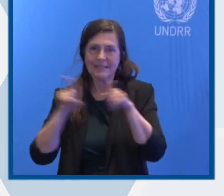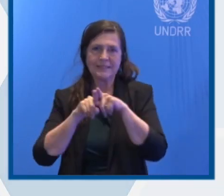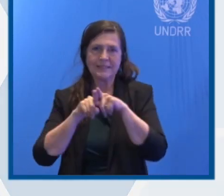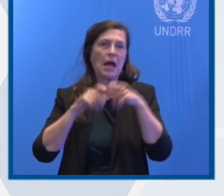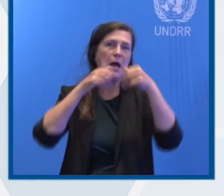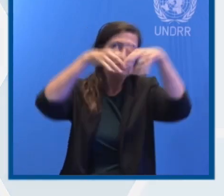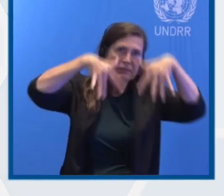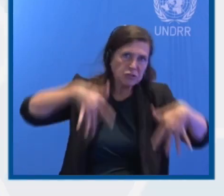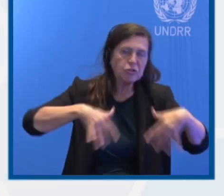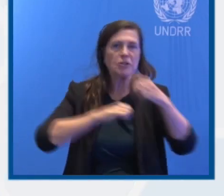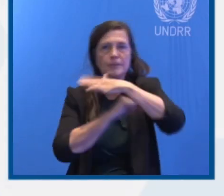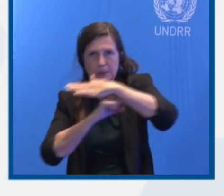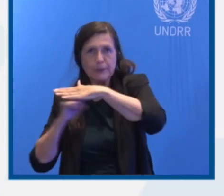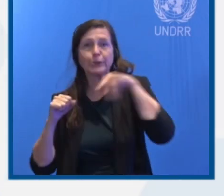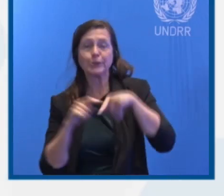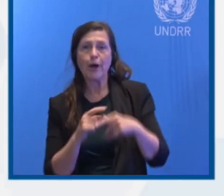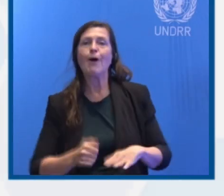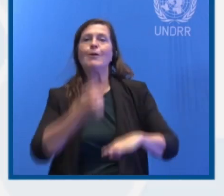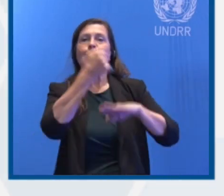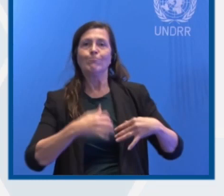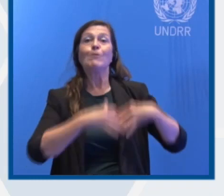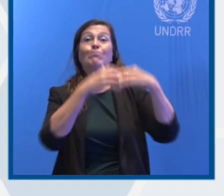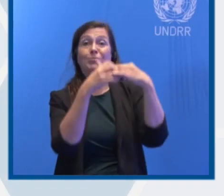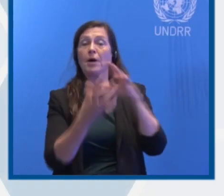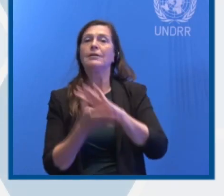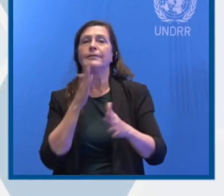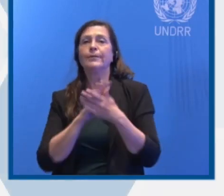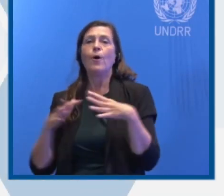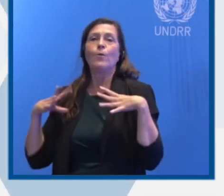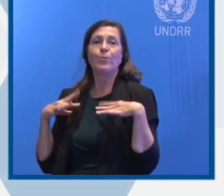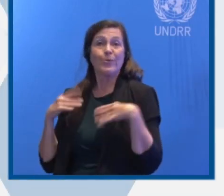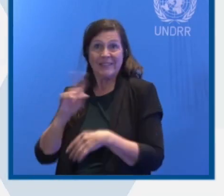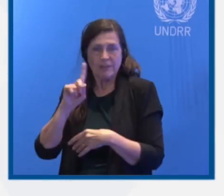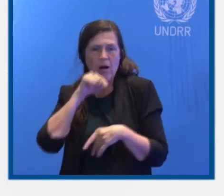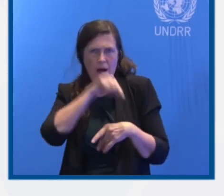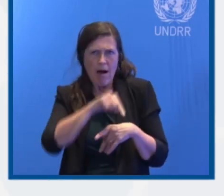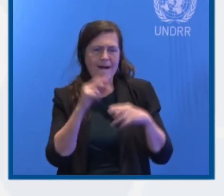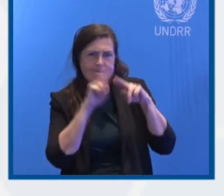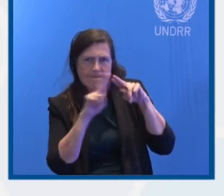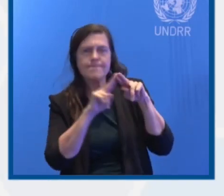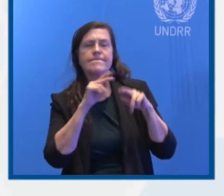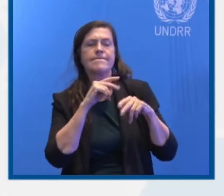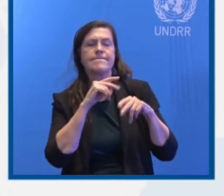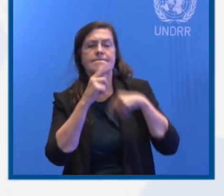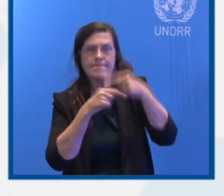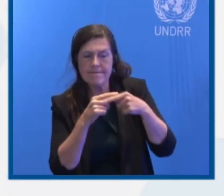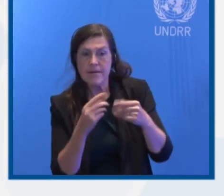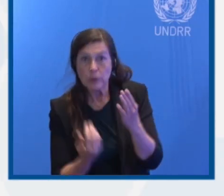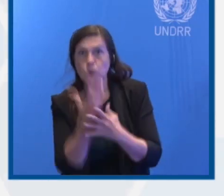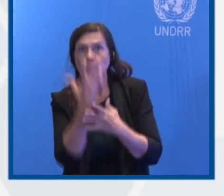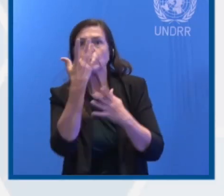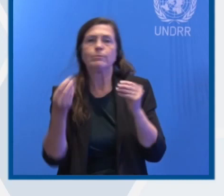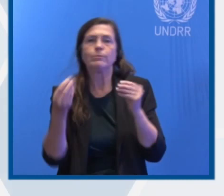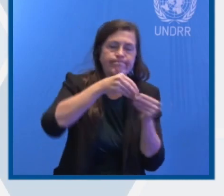take this money from the petrol, but it's not enough. So that is the two problem that